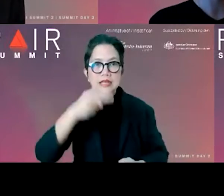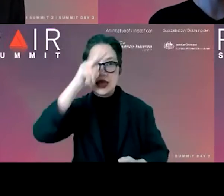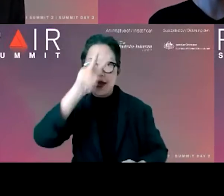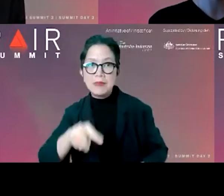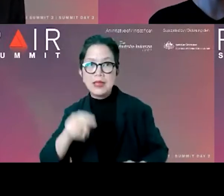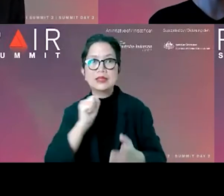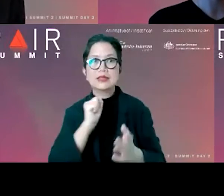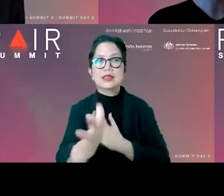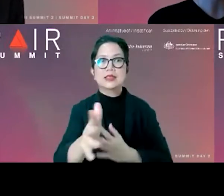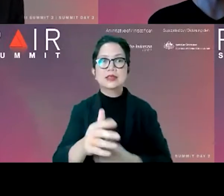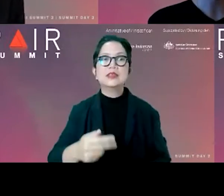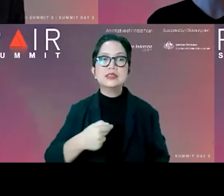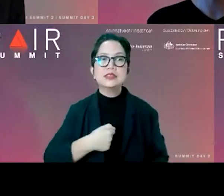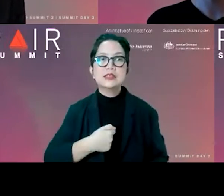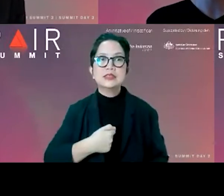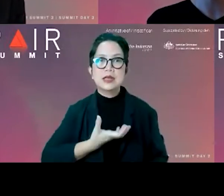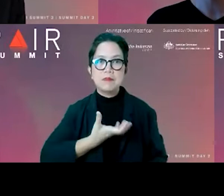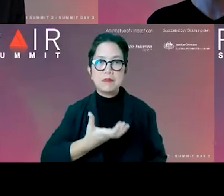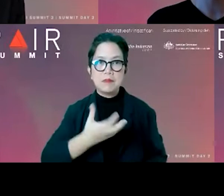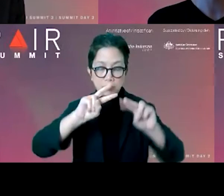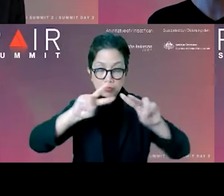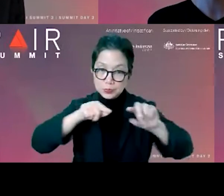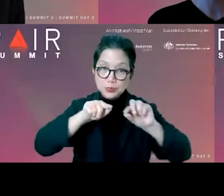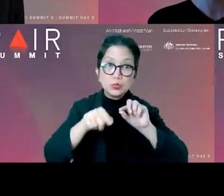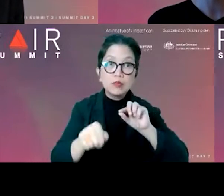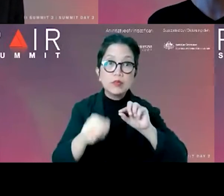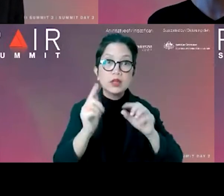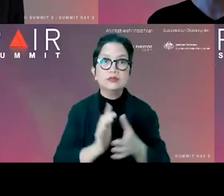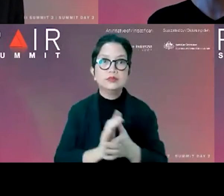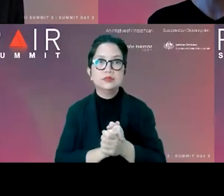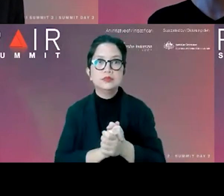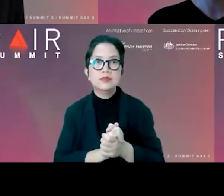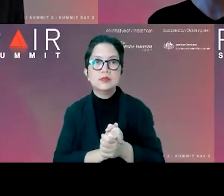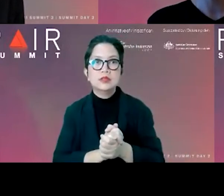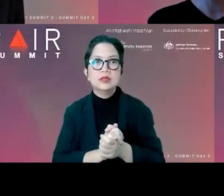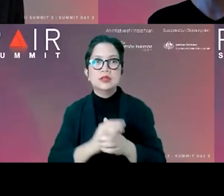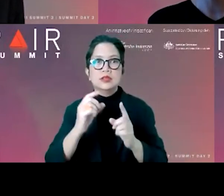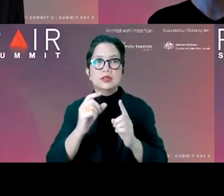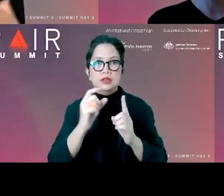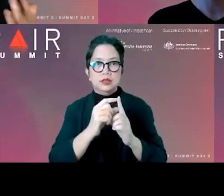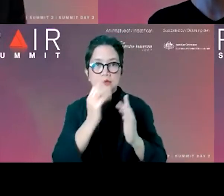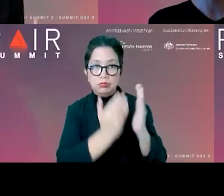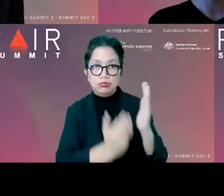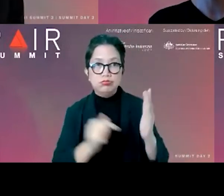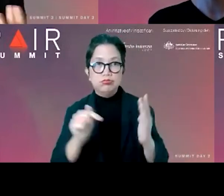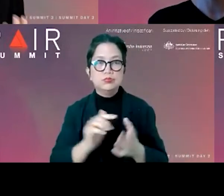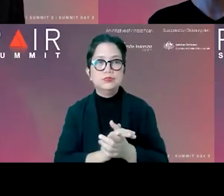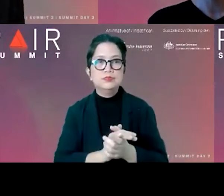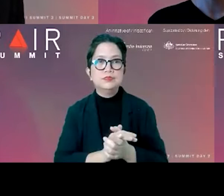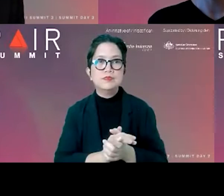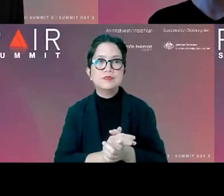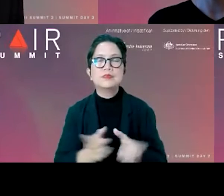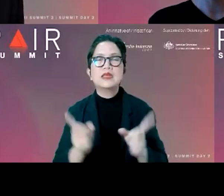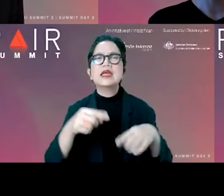I want to bring John Doverston into the conversation now, just to get a sense, John, on the ground, the challenge